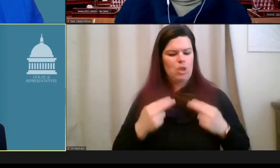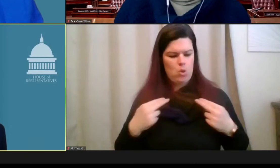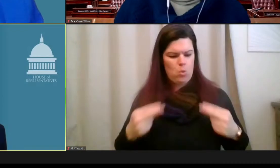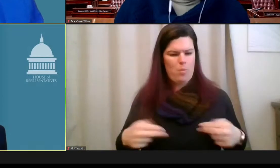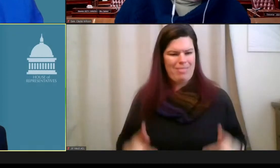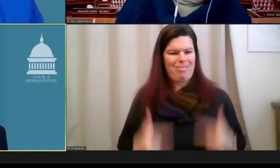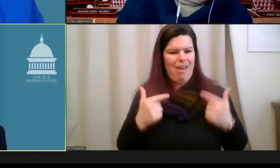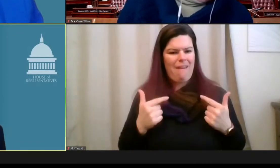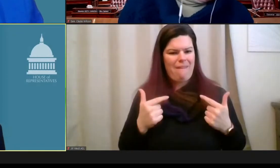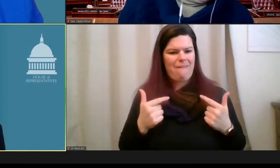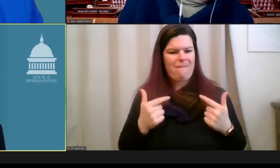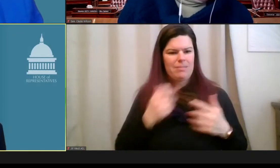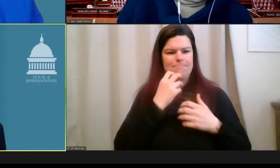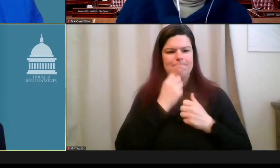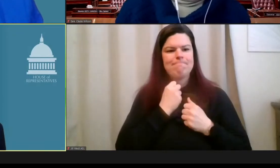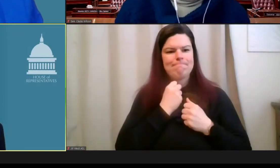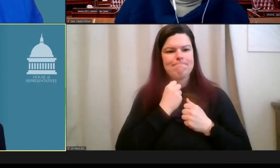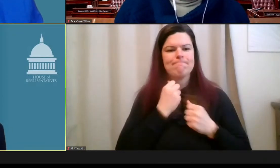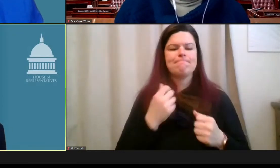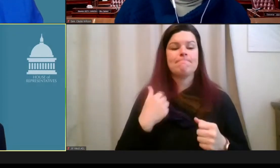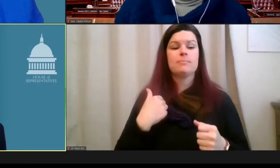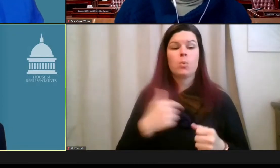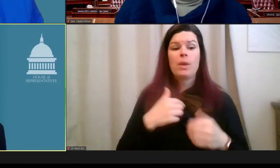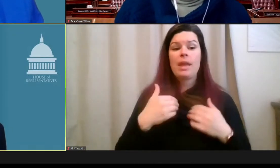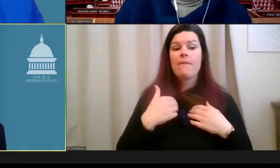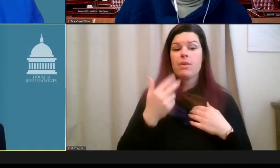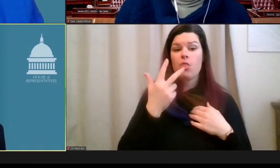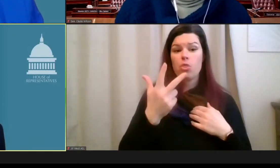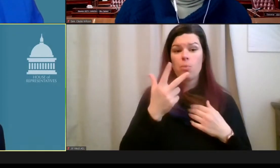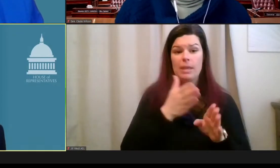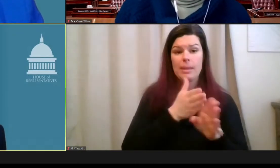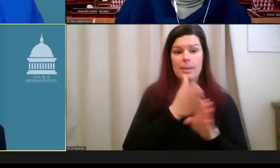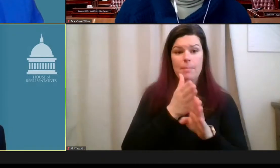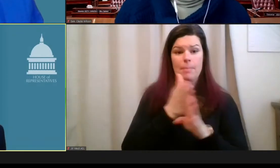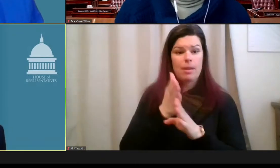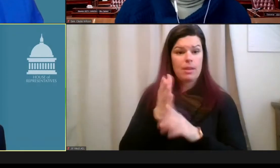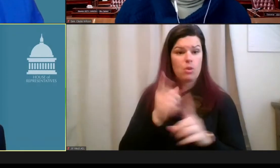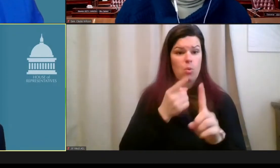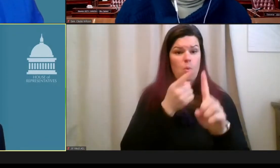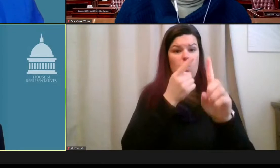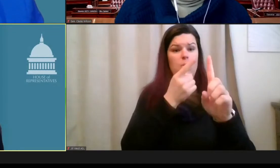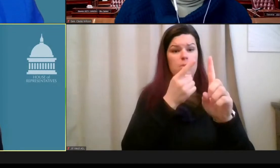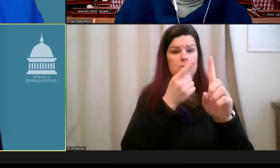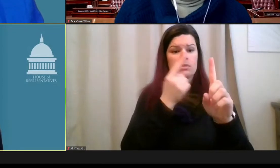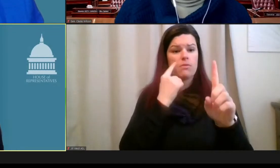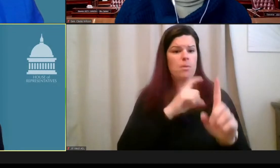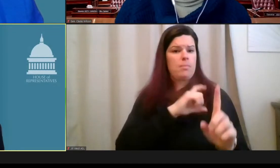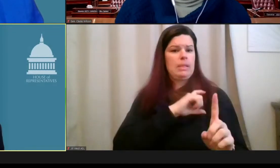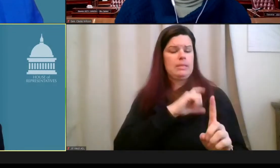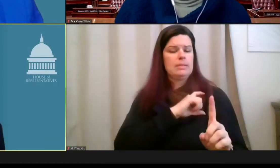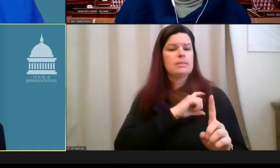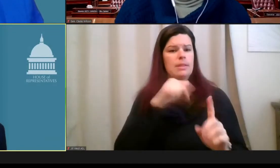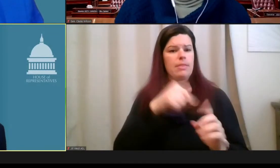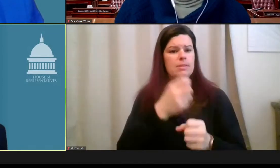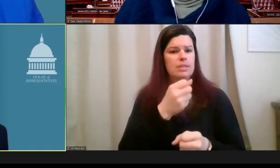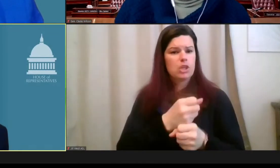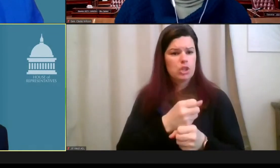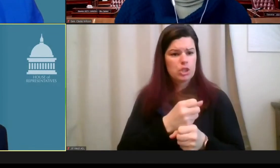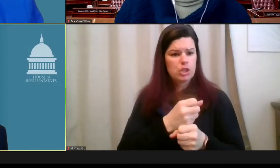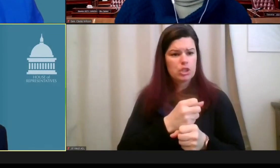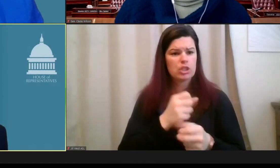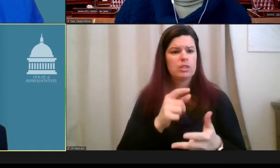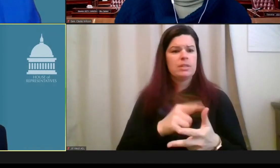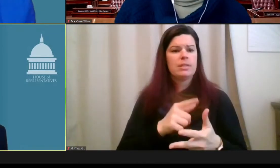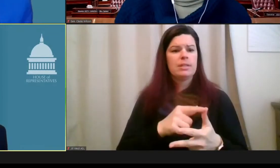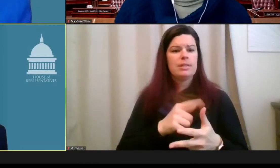goals in our police leadership team this year. That's setting expectations, creating transparency, and building systems